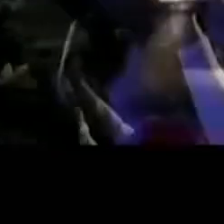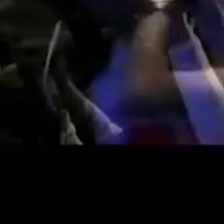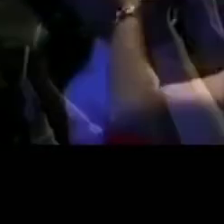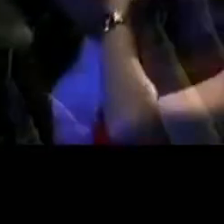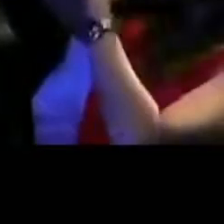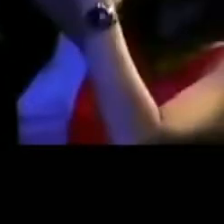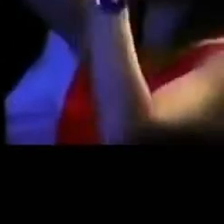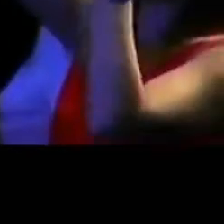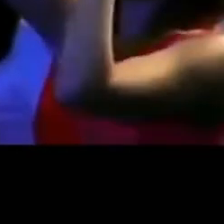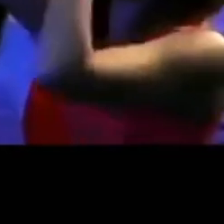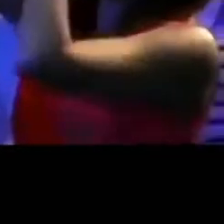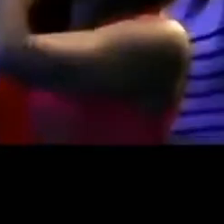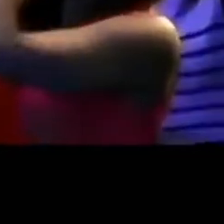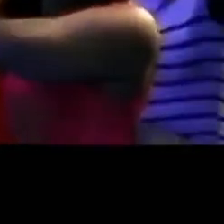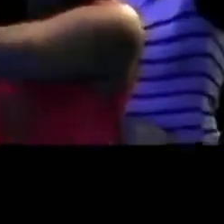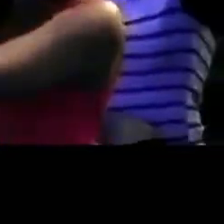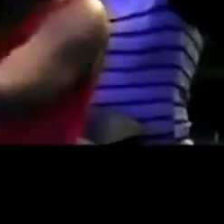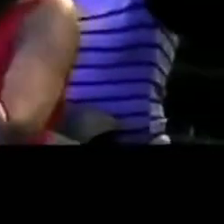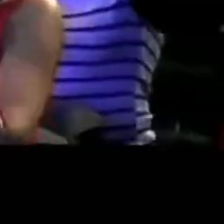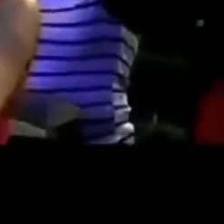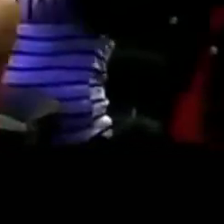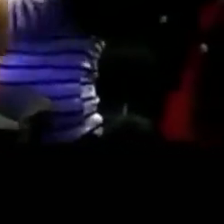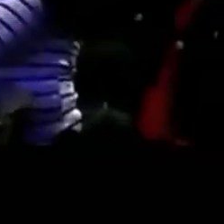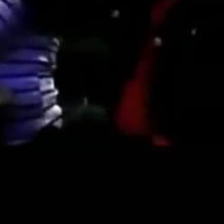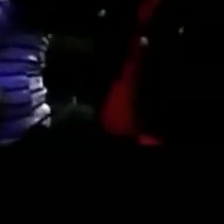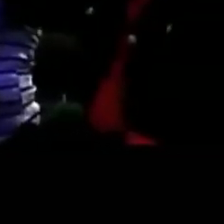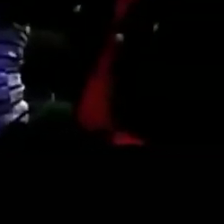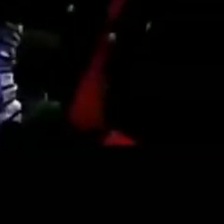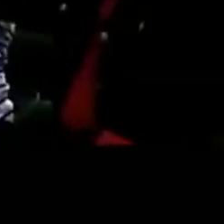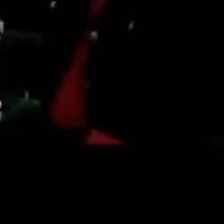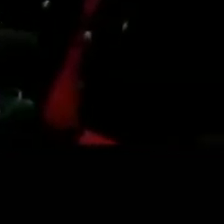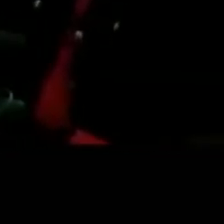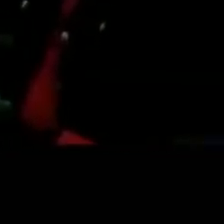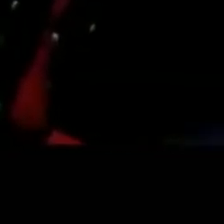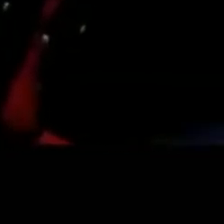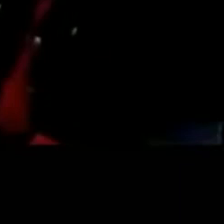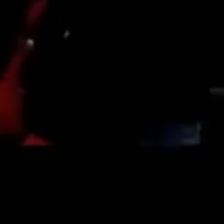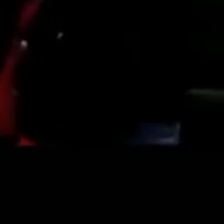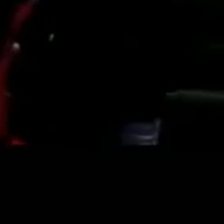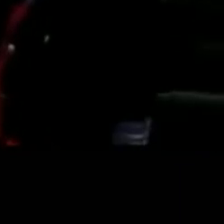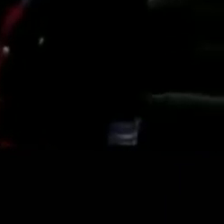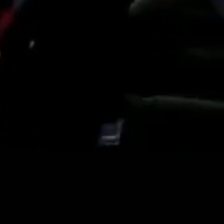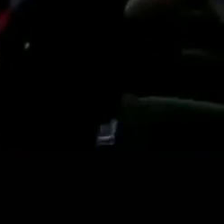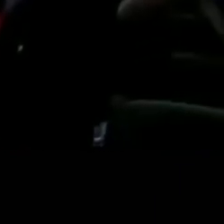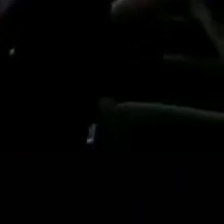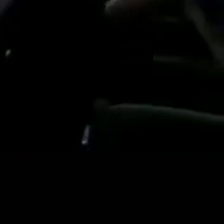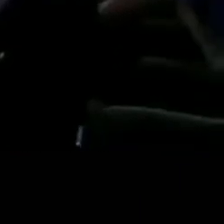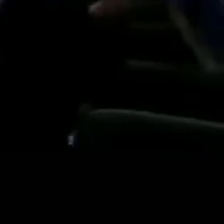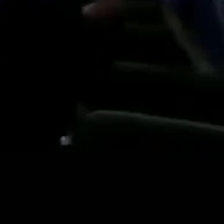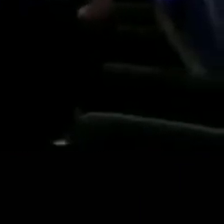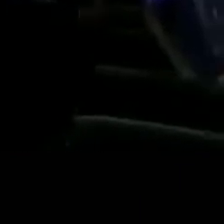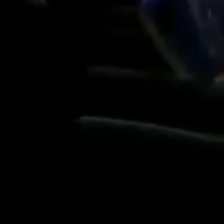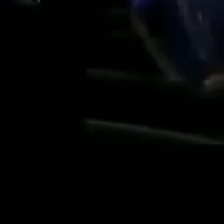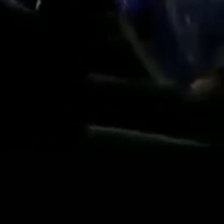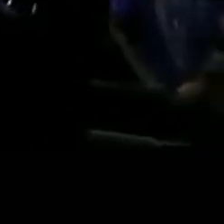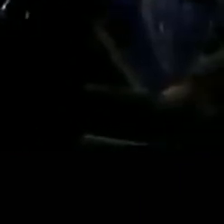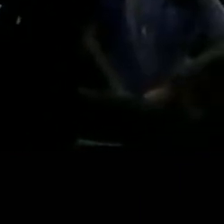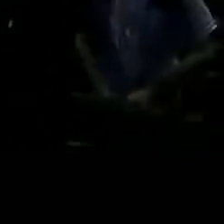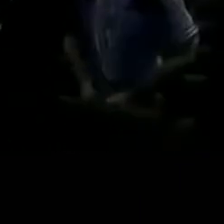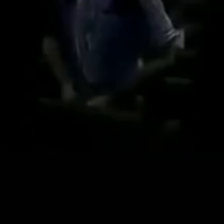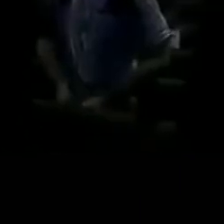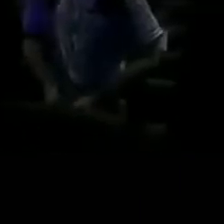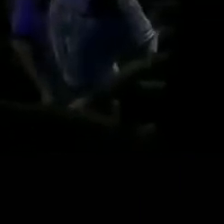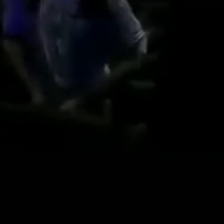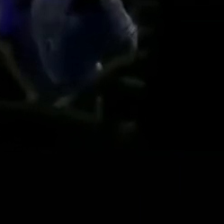Full trust and my full love, and I believe you will bless me more so I